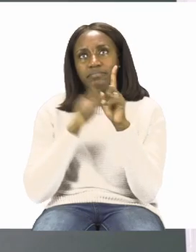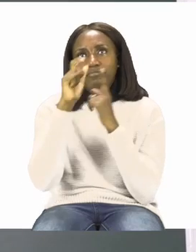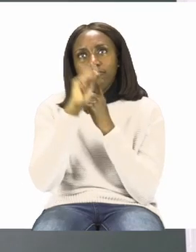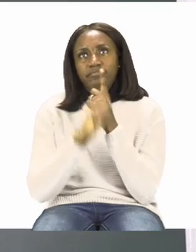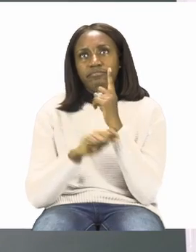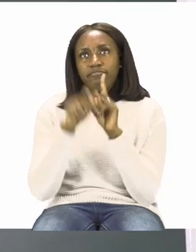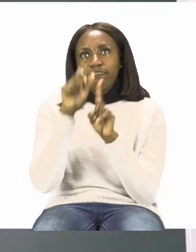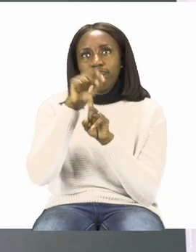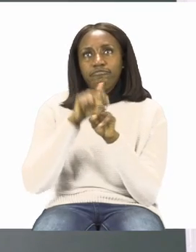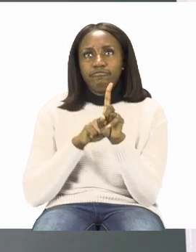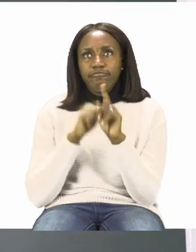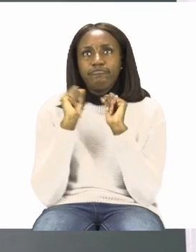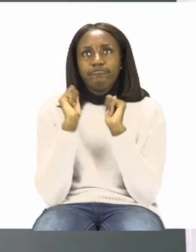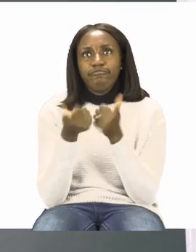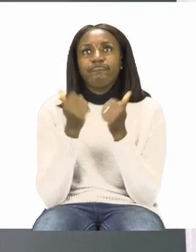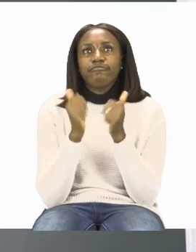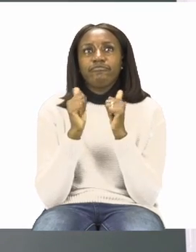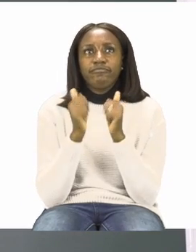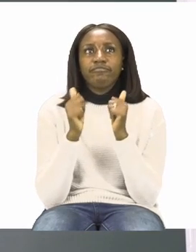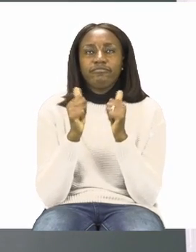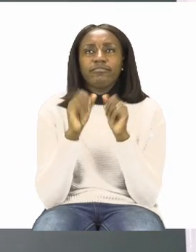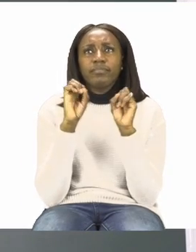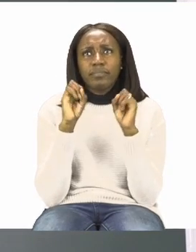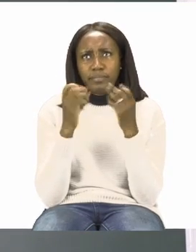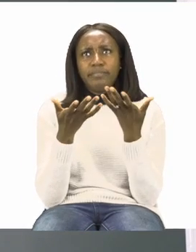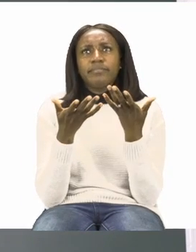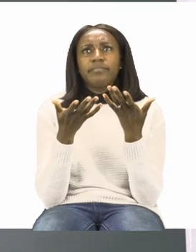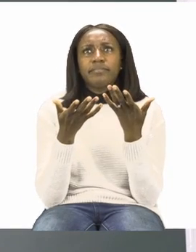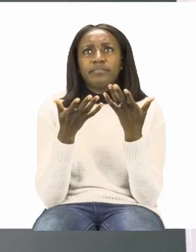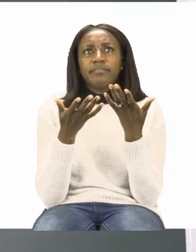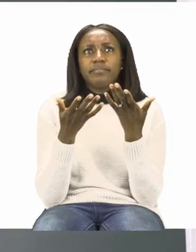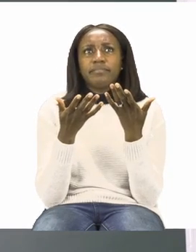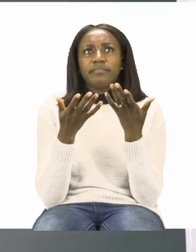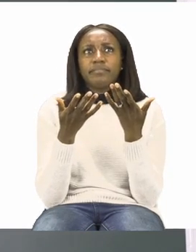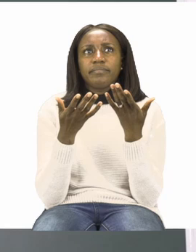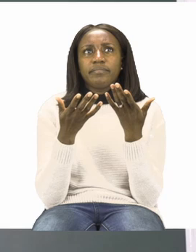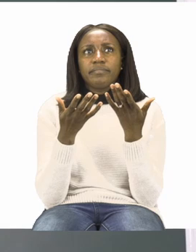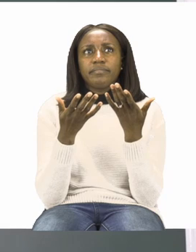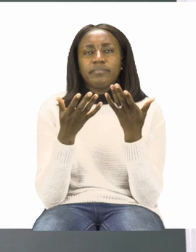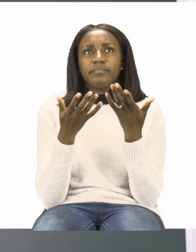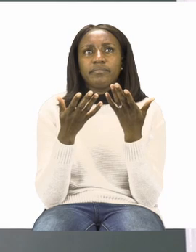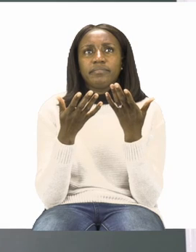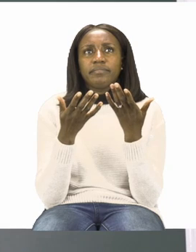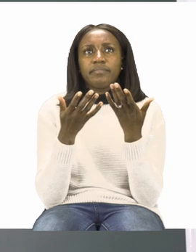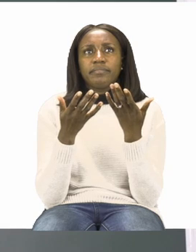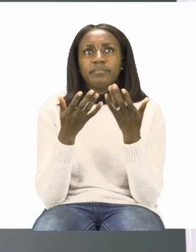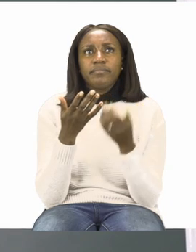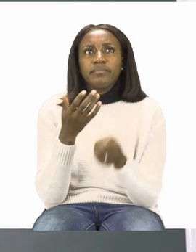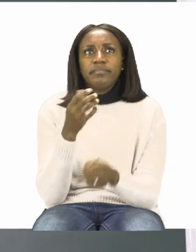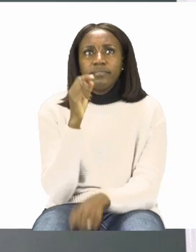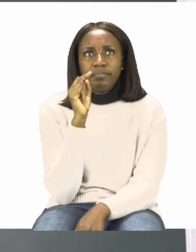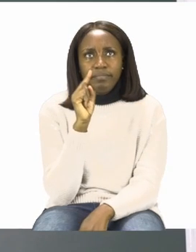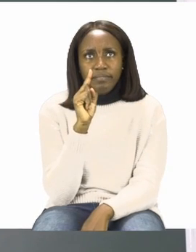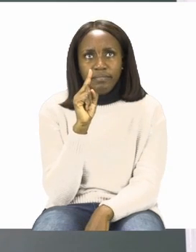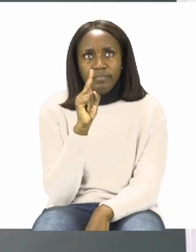Bananas. Good job. Now we have to count how many bananas do we have on the